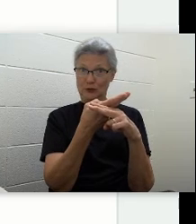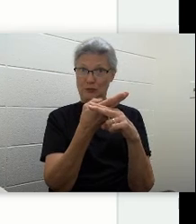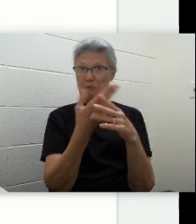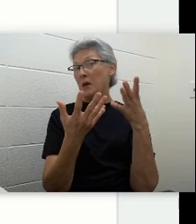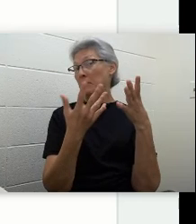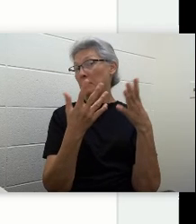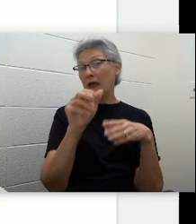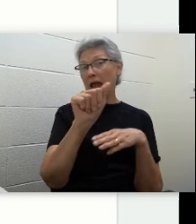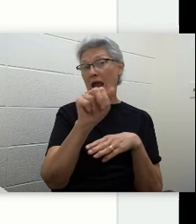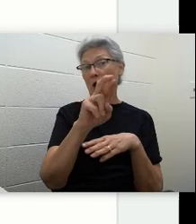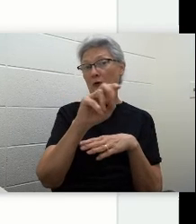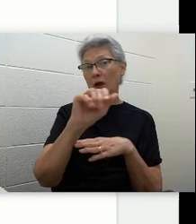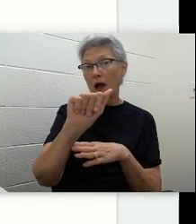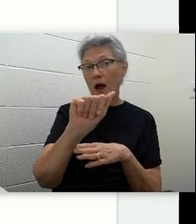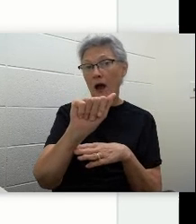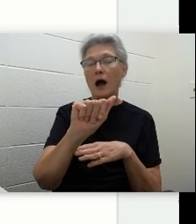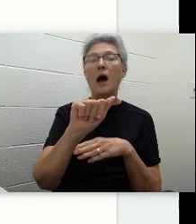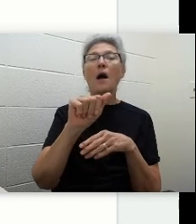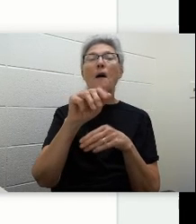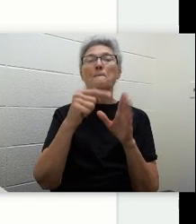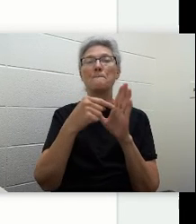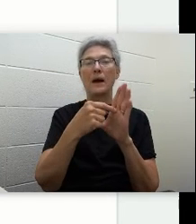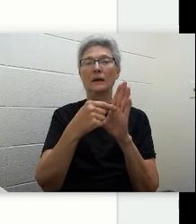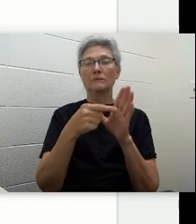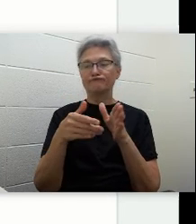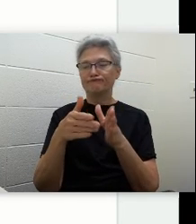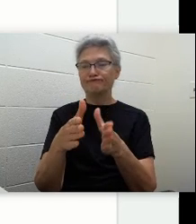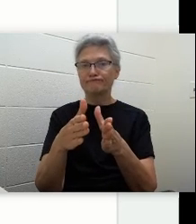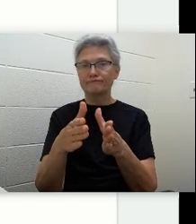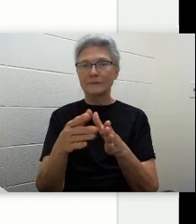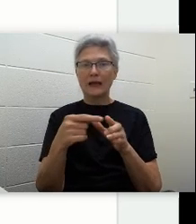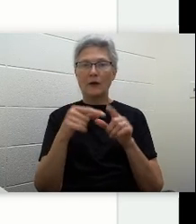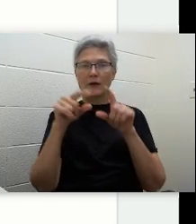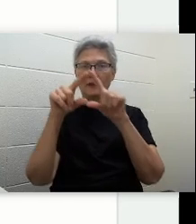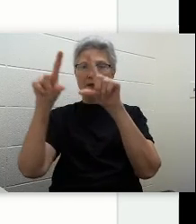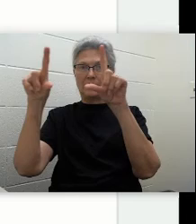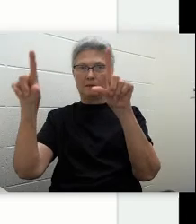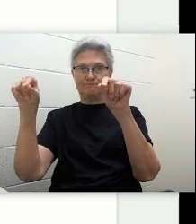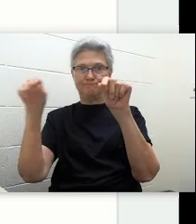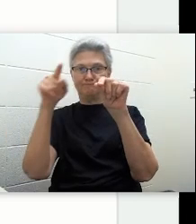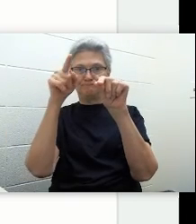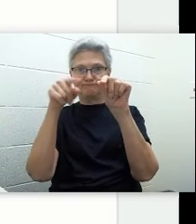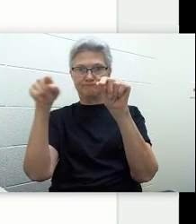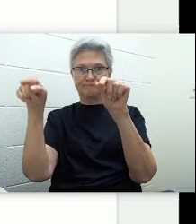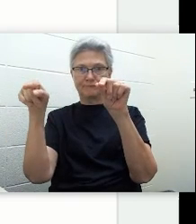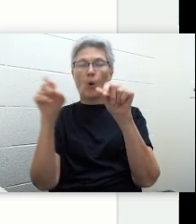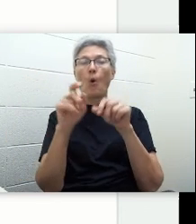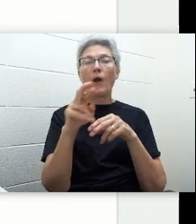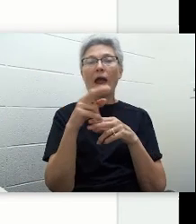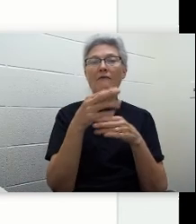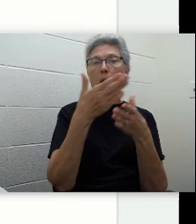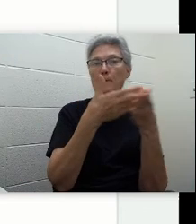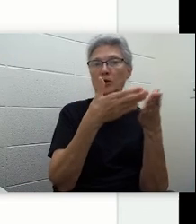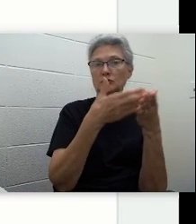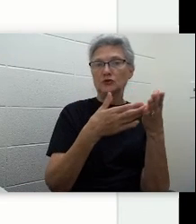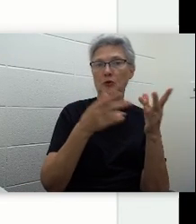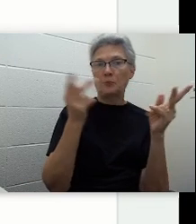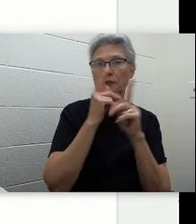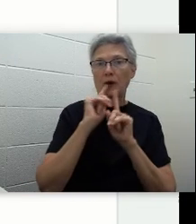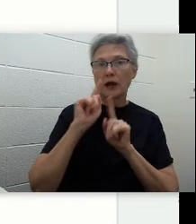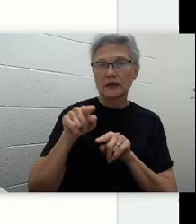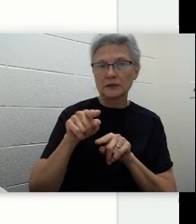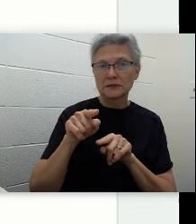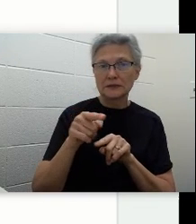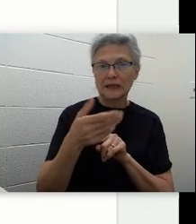maybe the area model. We've got the area model over here at the top, or we have partial products